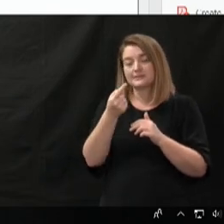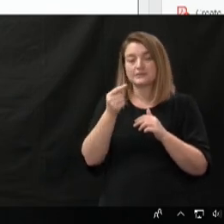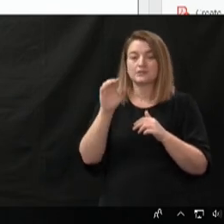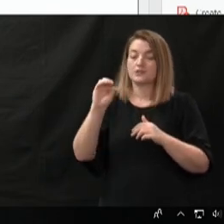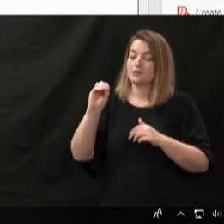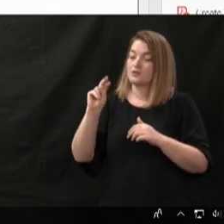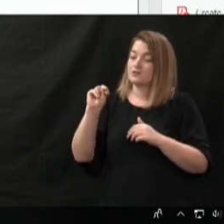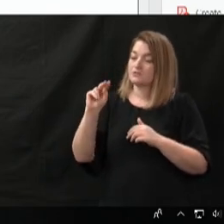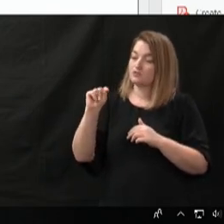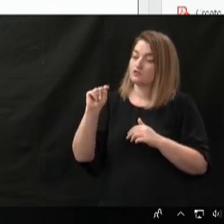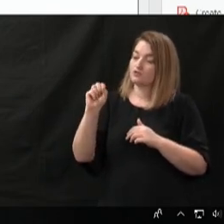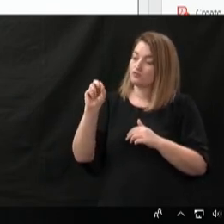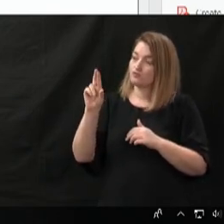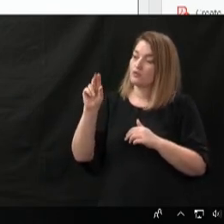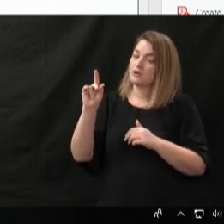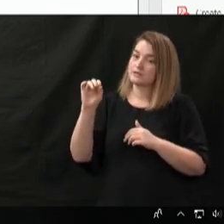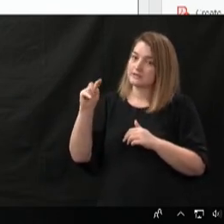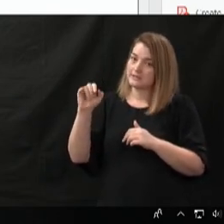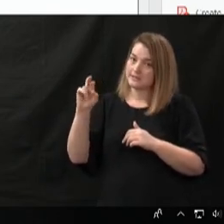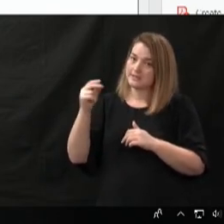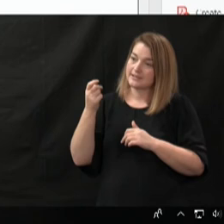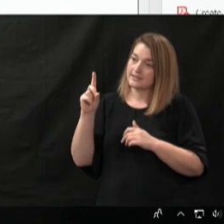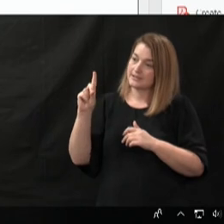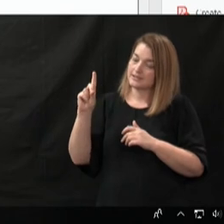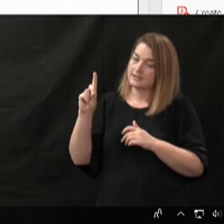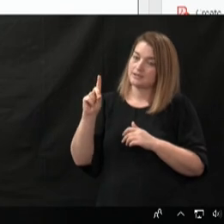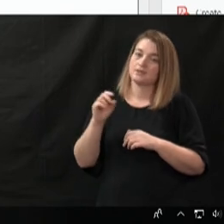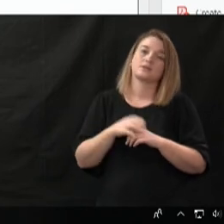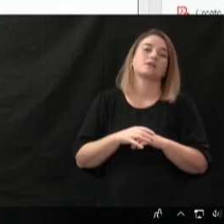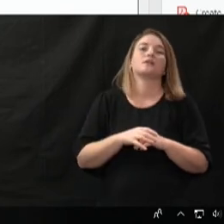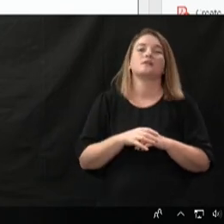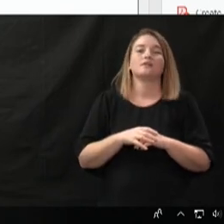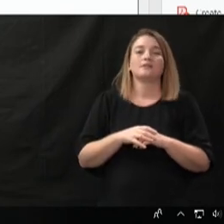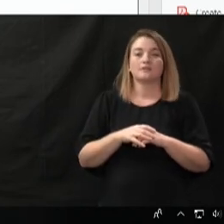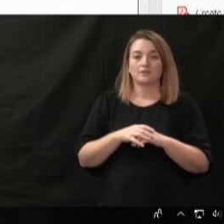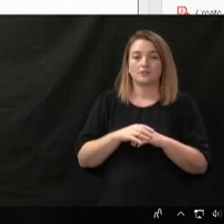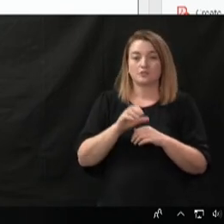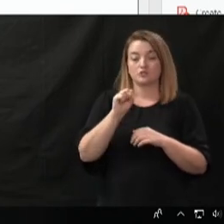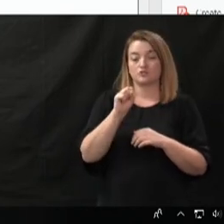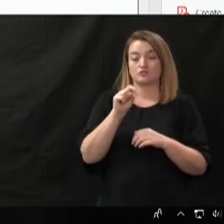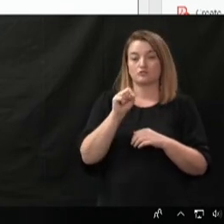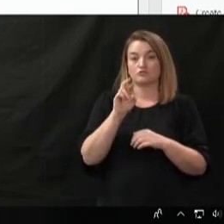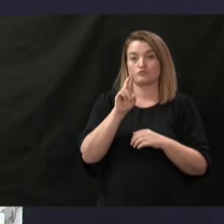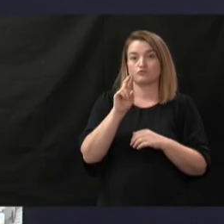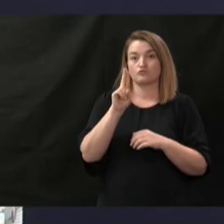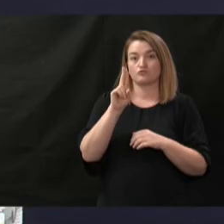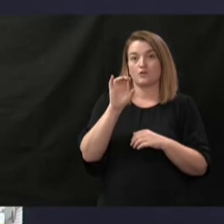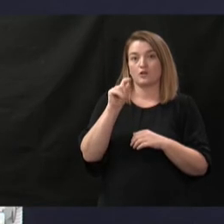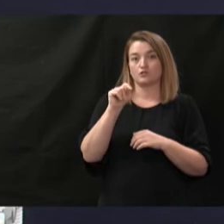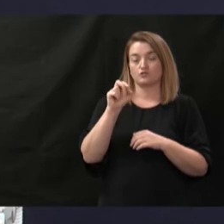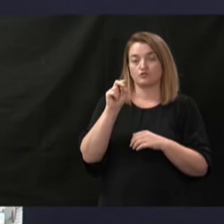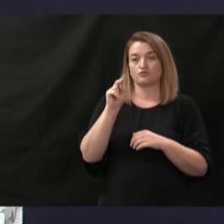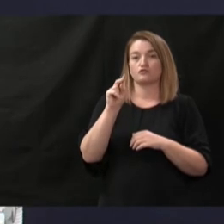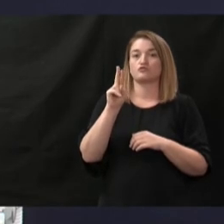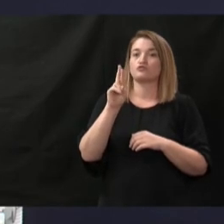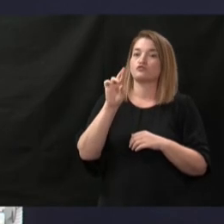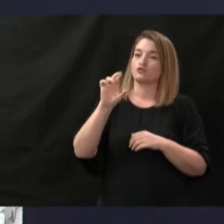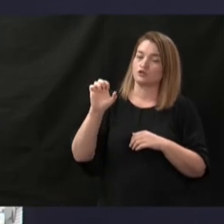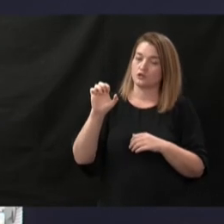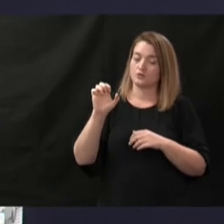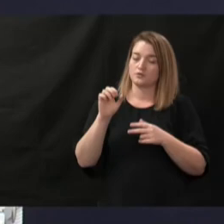Constructed. Instructed. You should all know that. Structure. Is restructure.